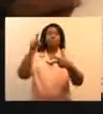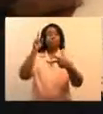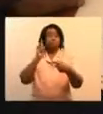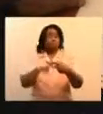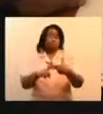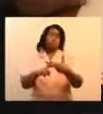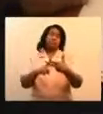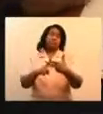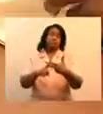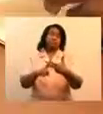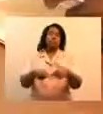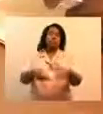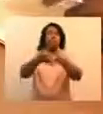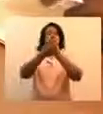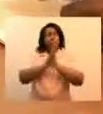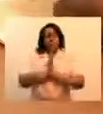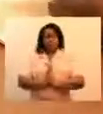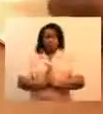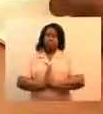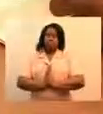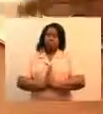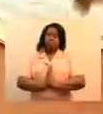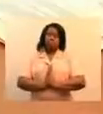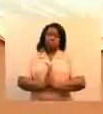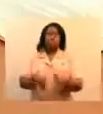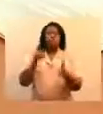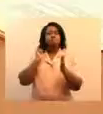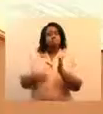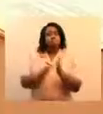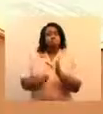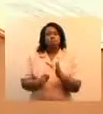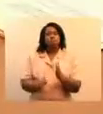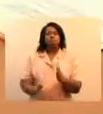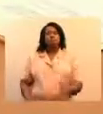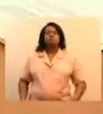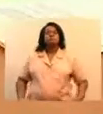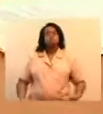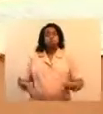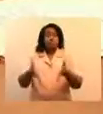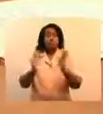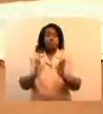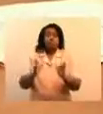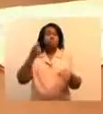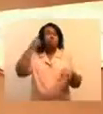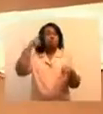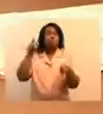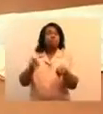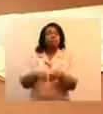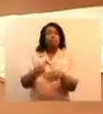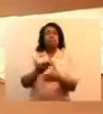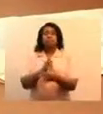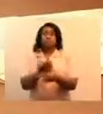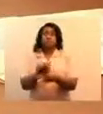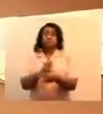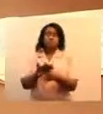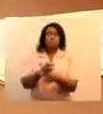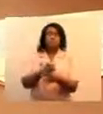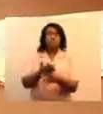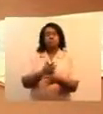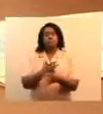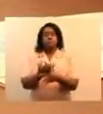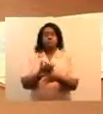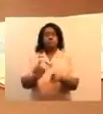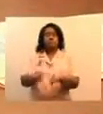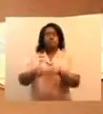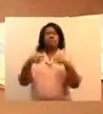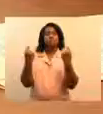usually grant such an order by consent, provided that the terms of the draft order are in accordance with all relevant